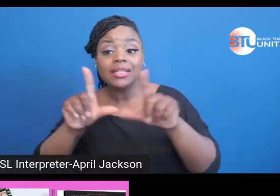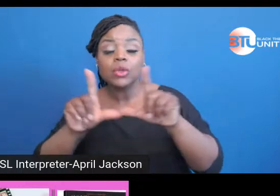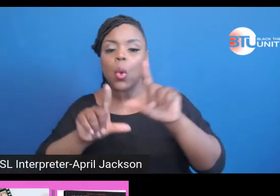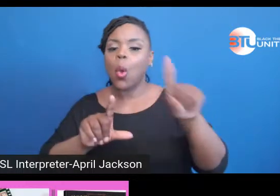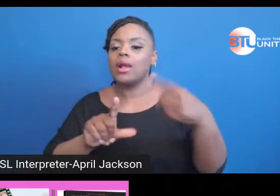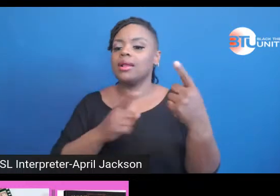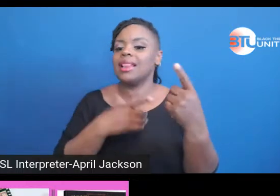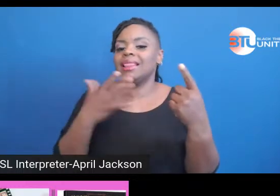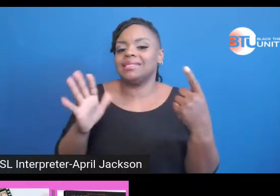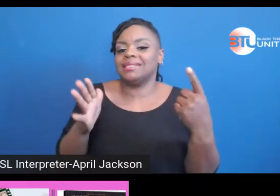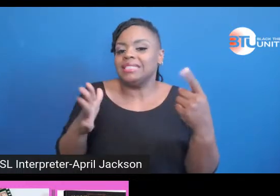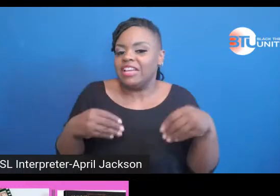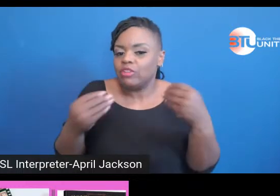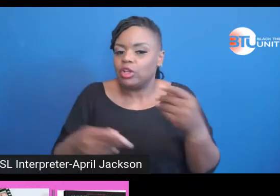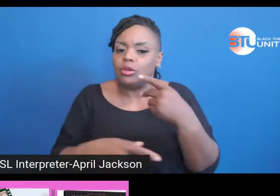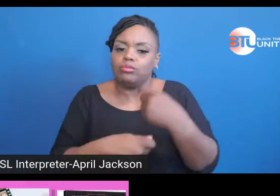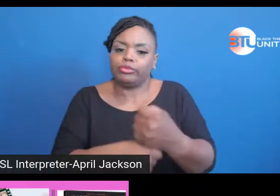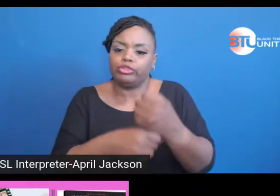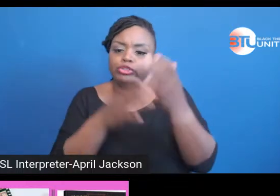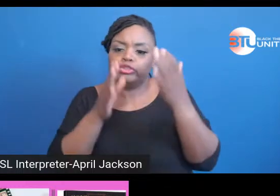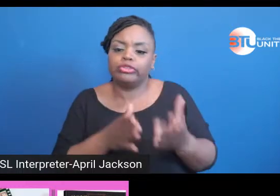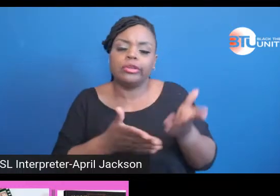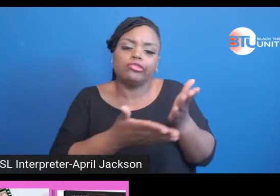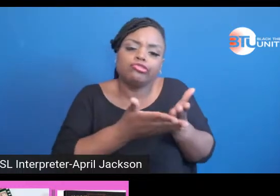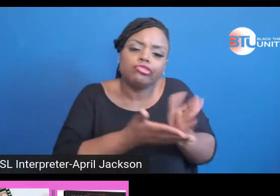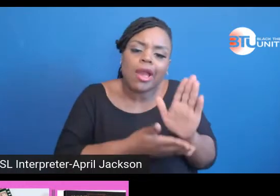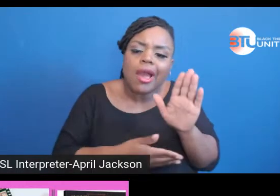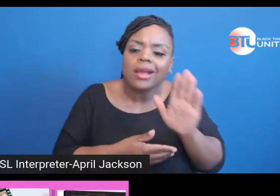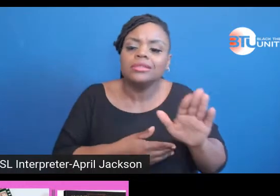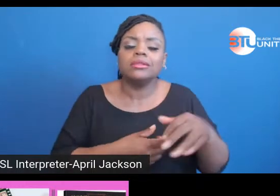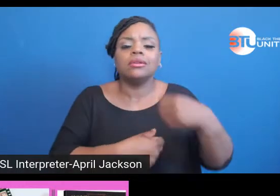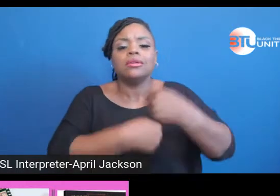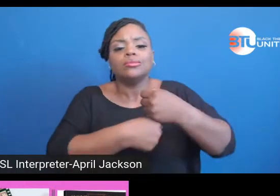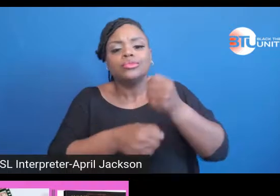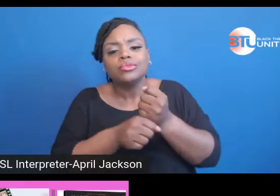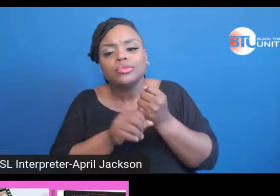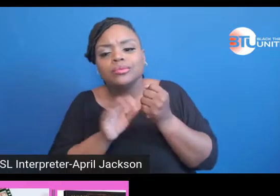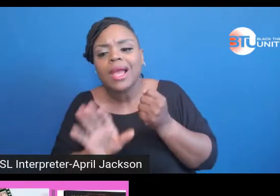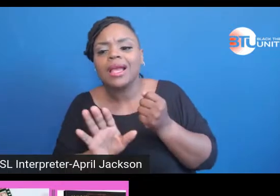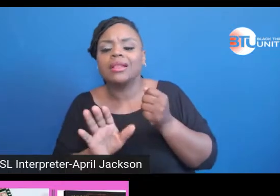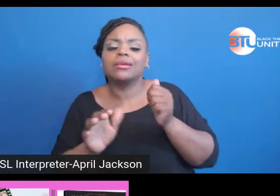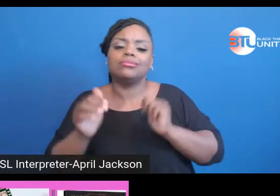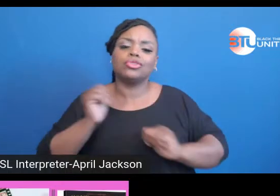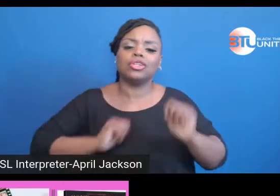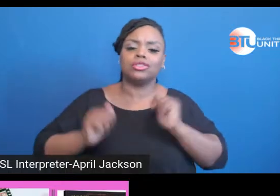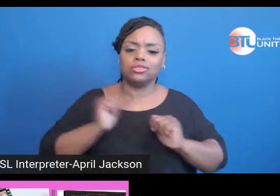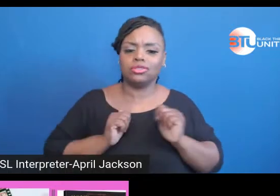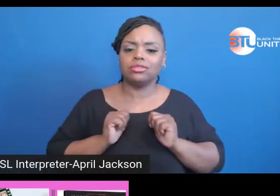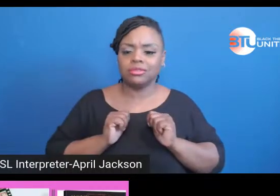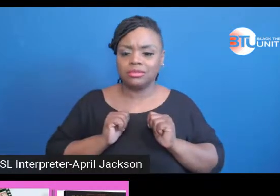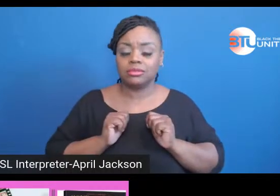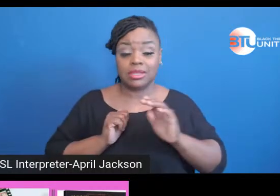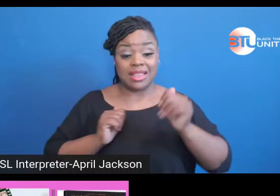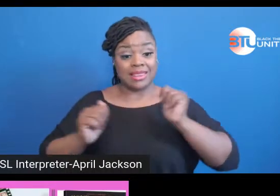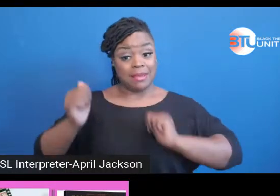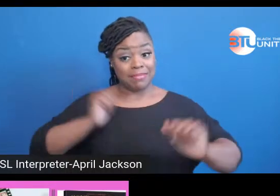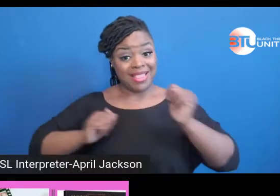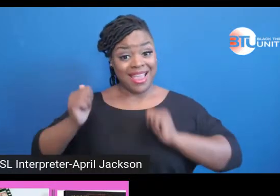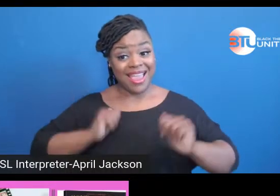to produce and put on this production of their play under specific